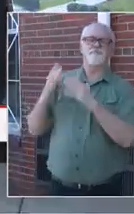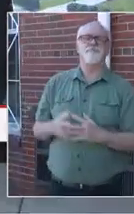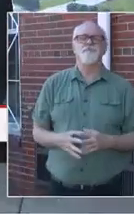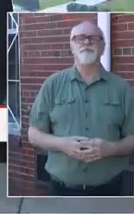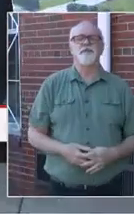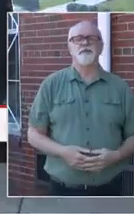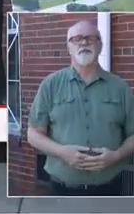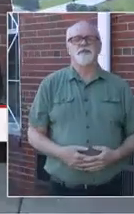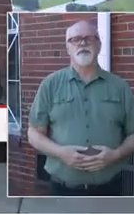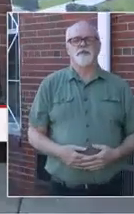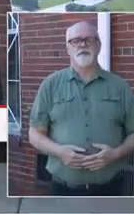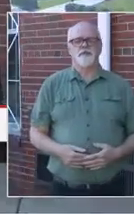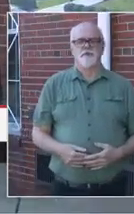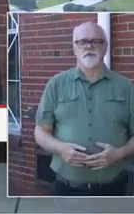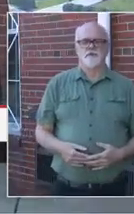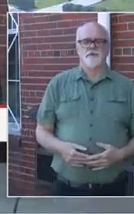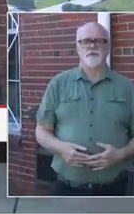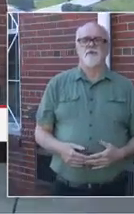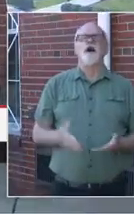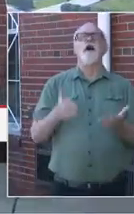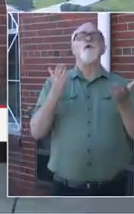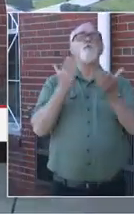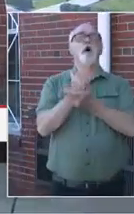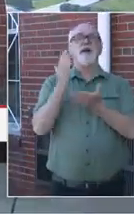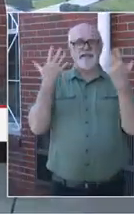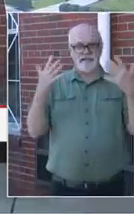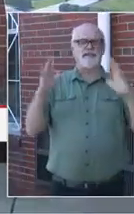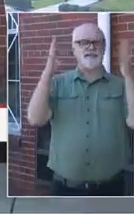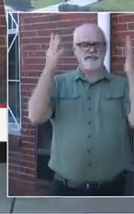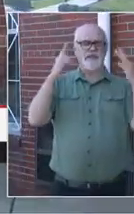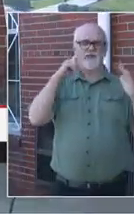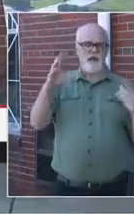All right, let's give another hand for Councilmember Parker.